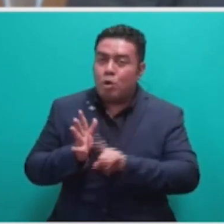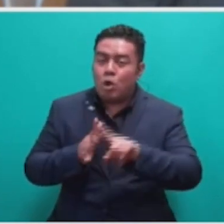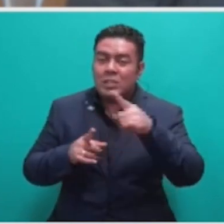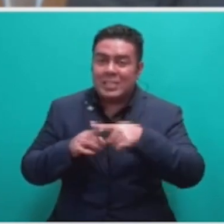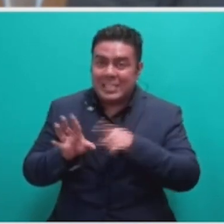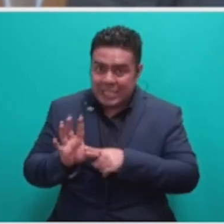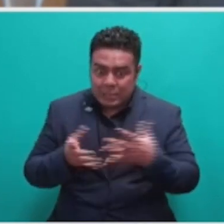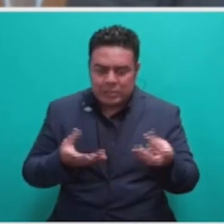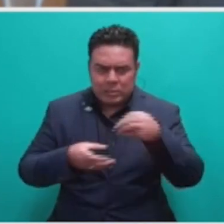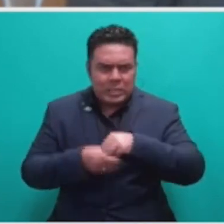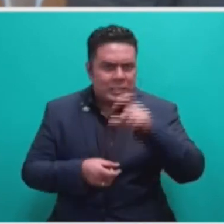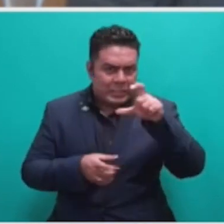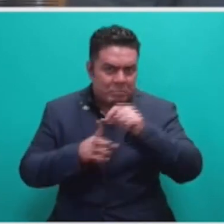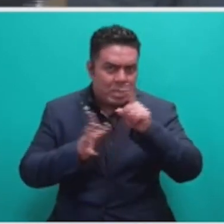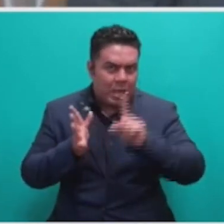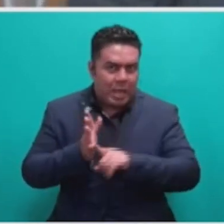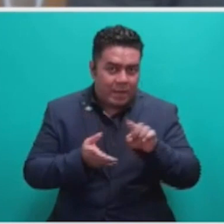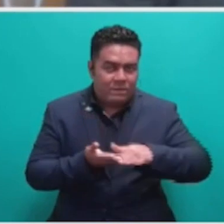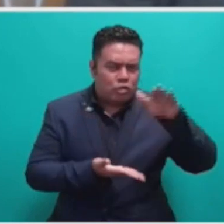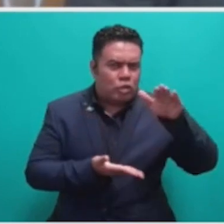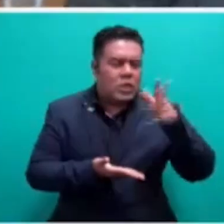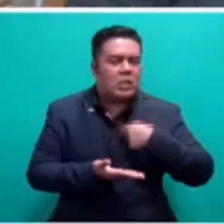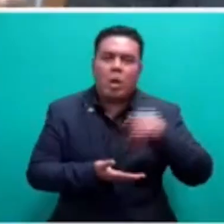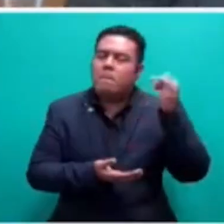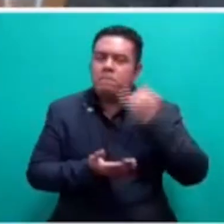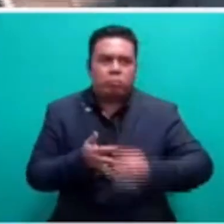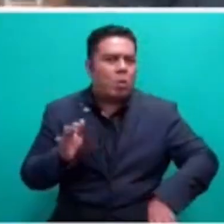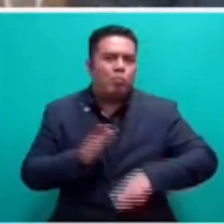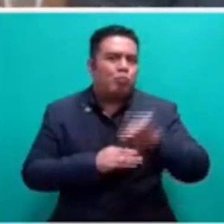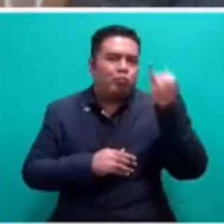for CPI inflation is completely incorrect,